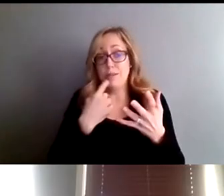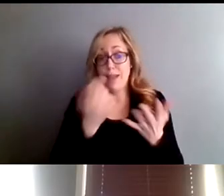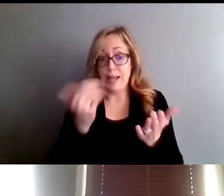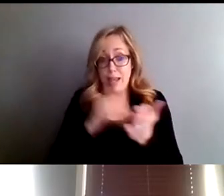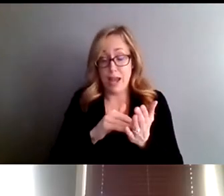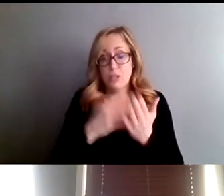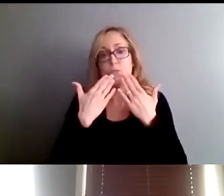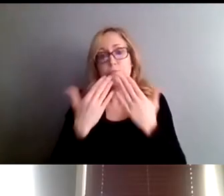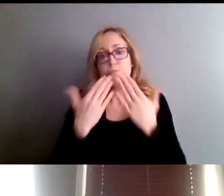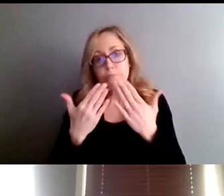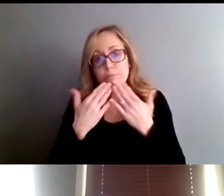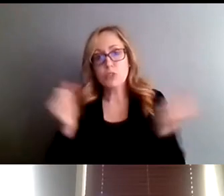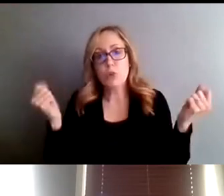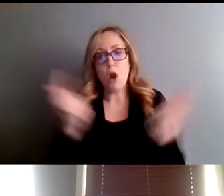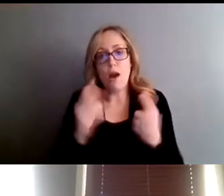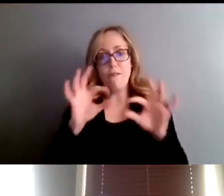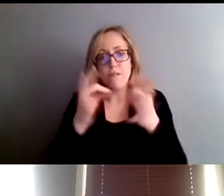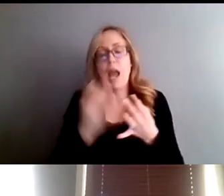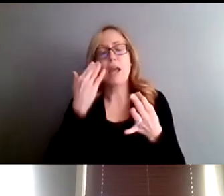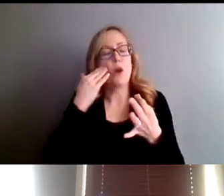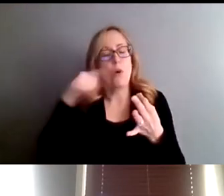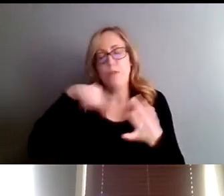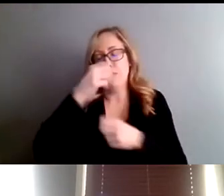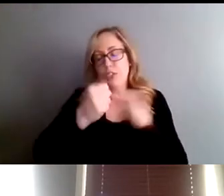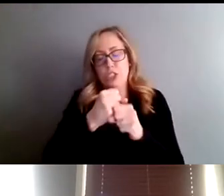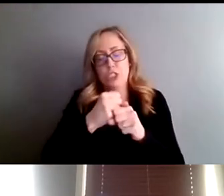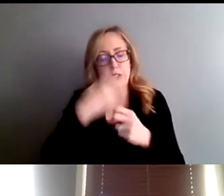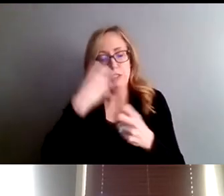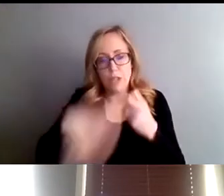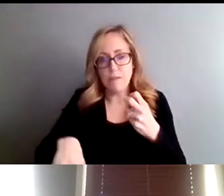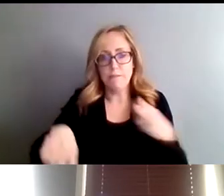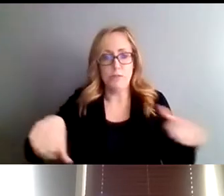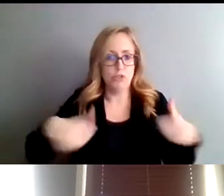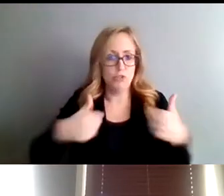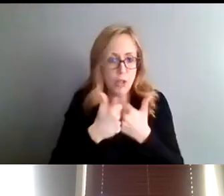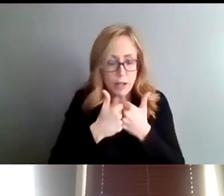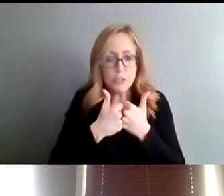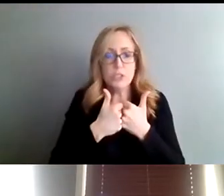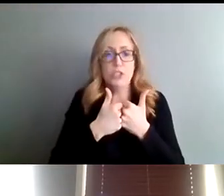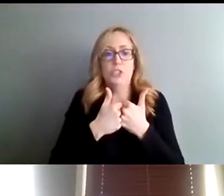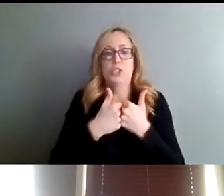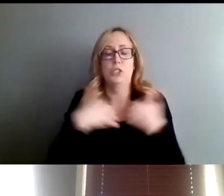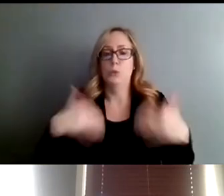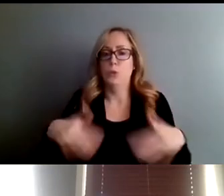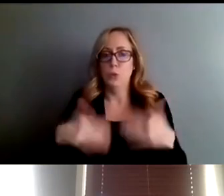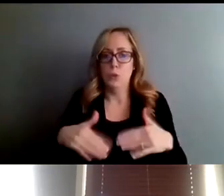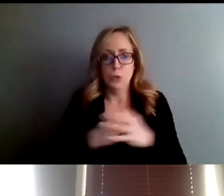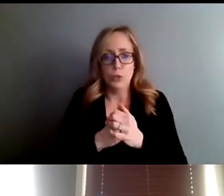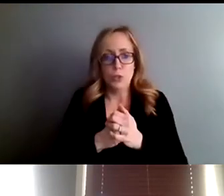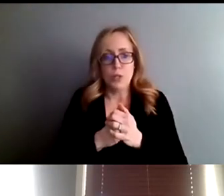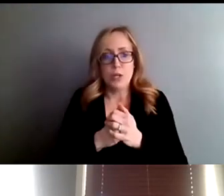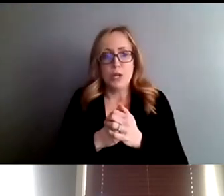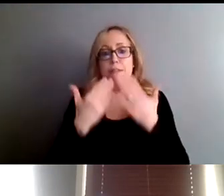thank you to all families. I know how difficult this year has been. I know how much of a hardship has been created. Thank you